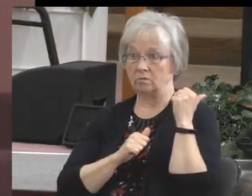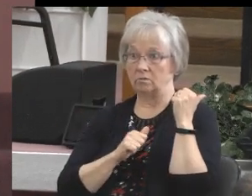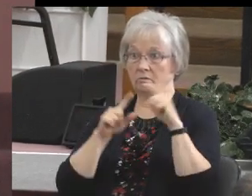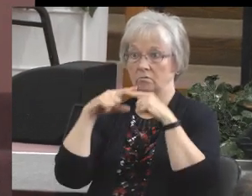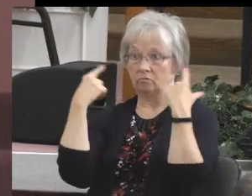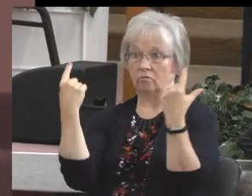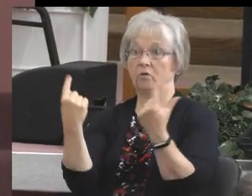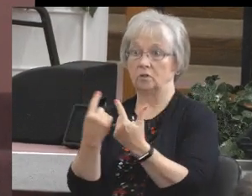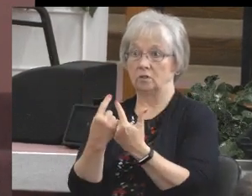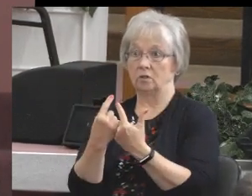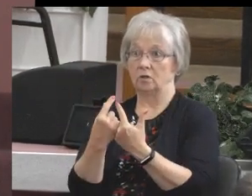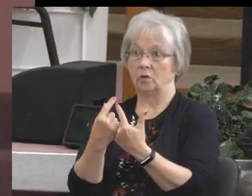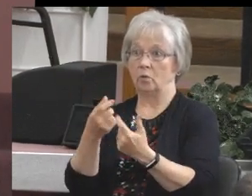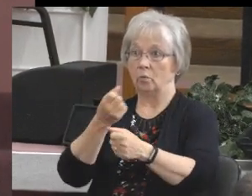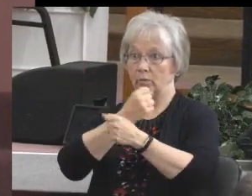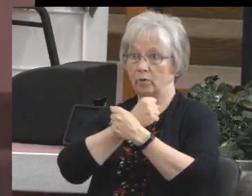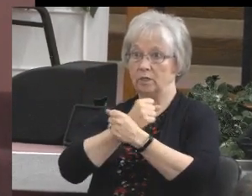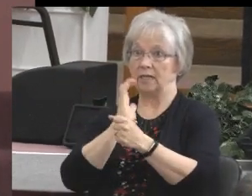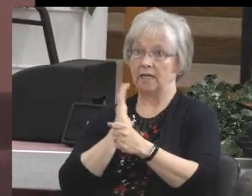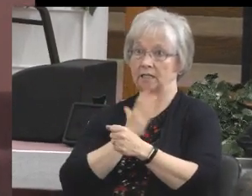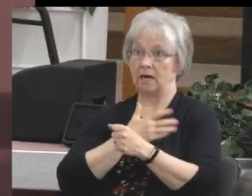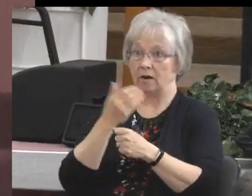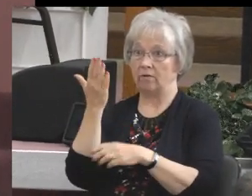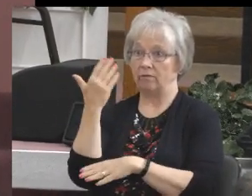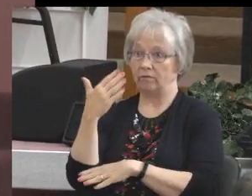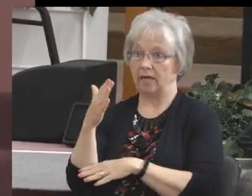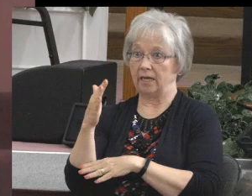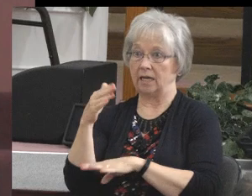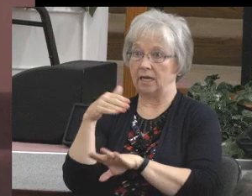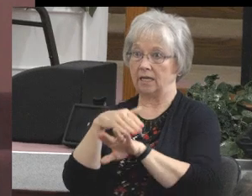our flag against all her enemies,